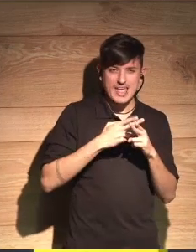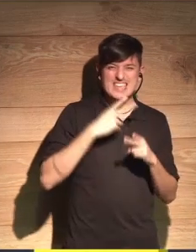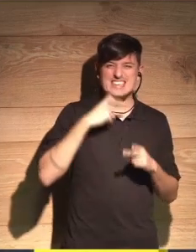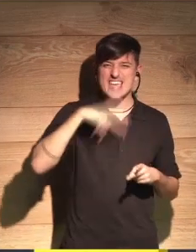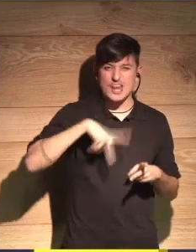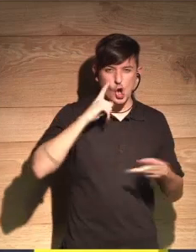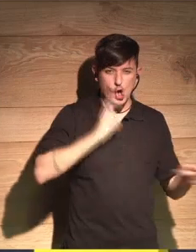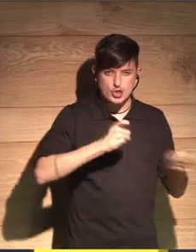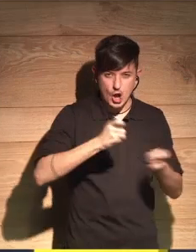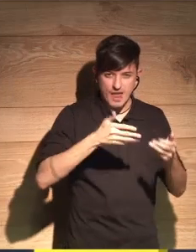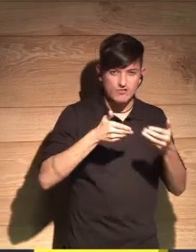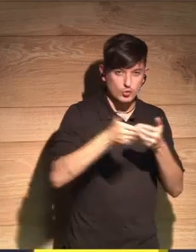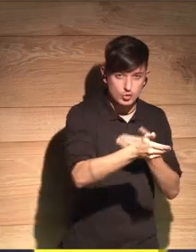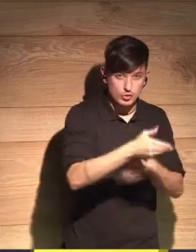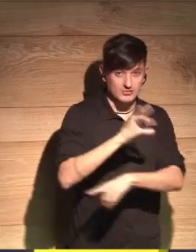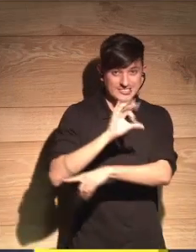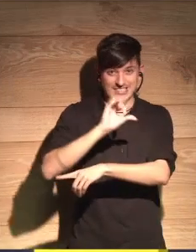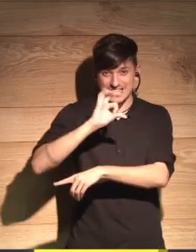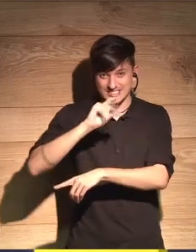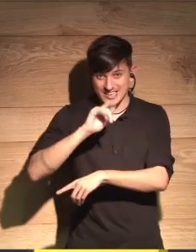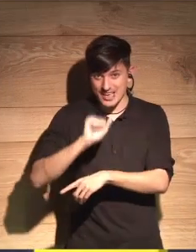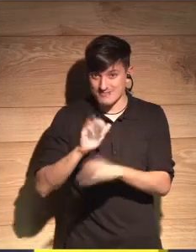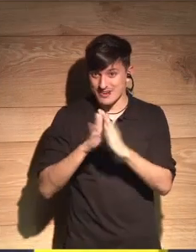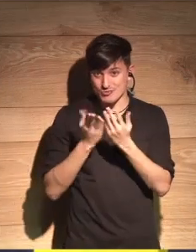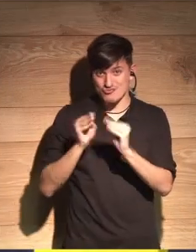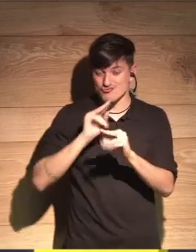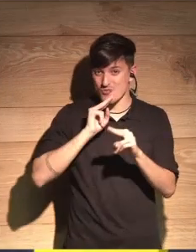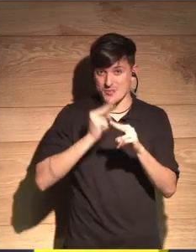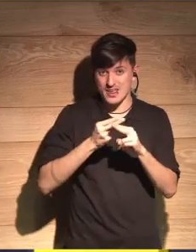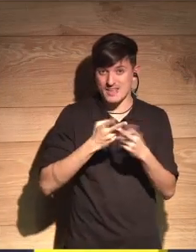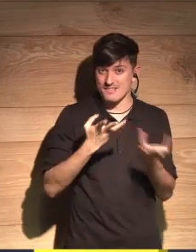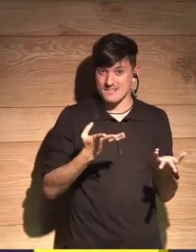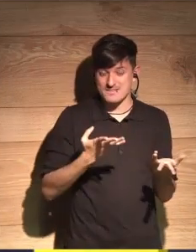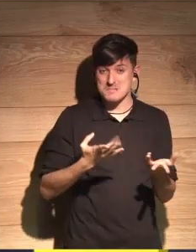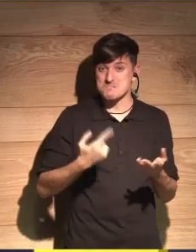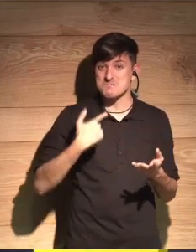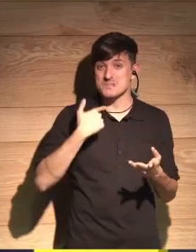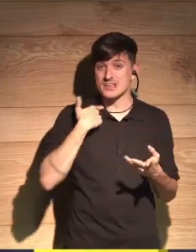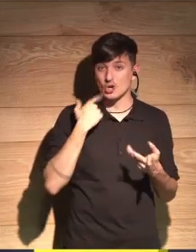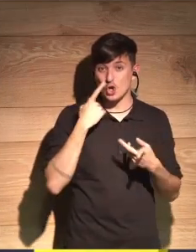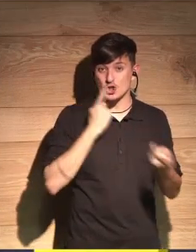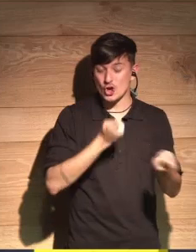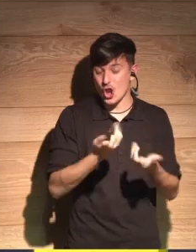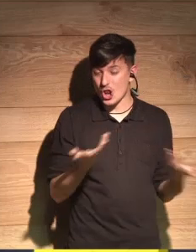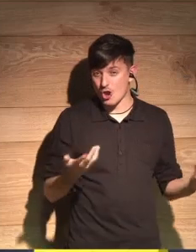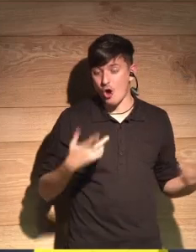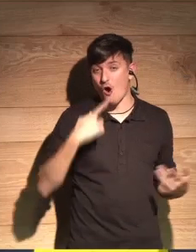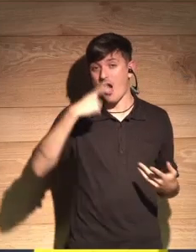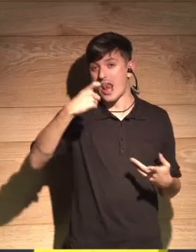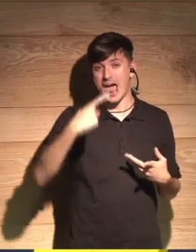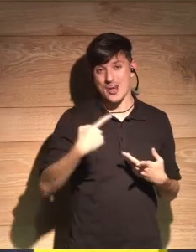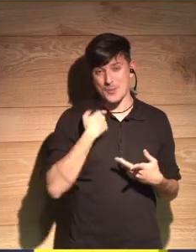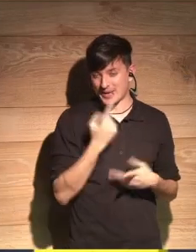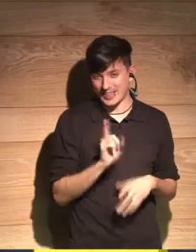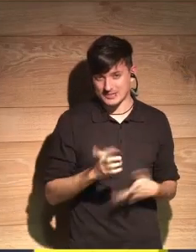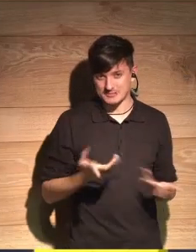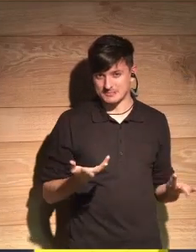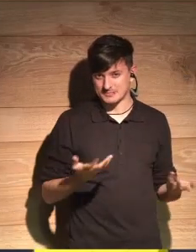controls the future, and Saskia has Losing Control. I wish we do not lose it.